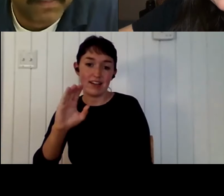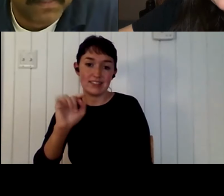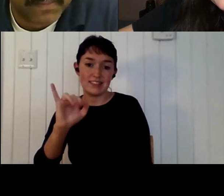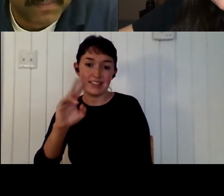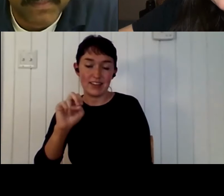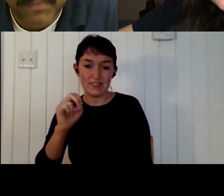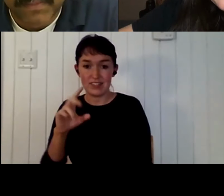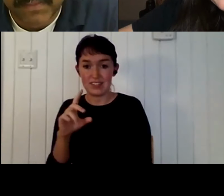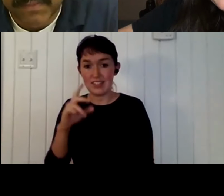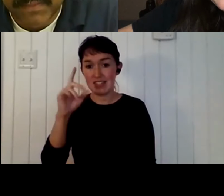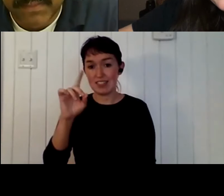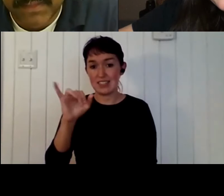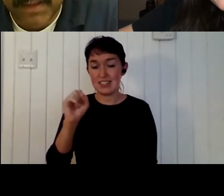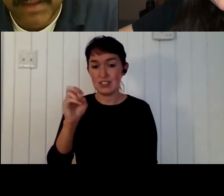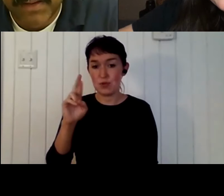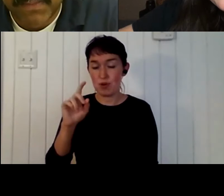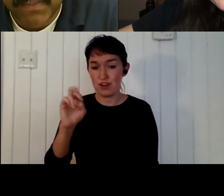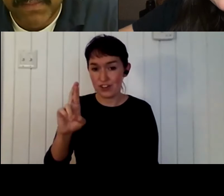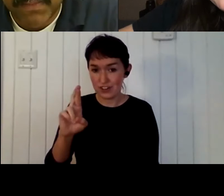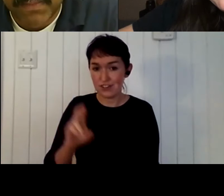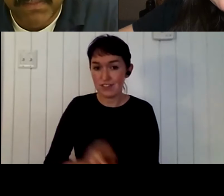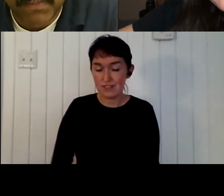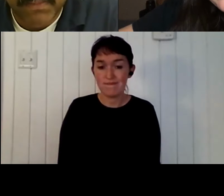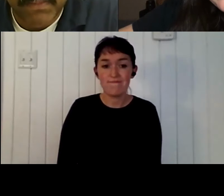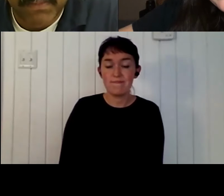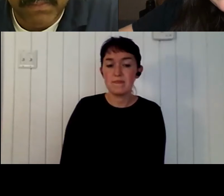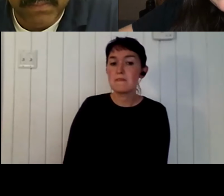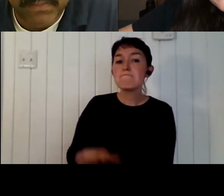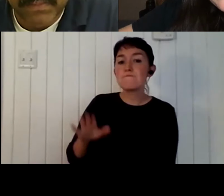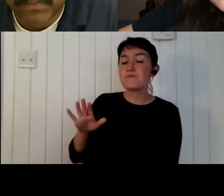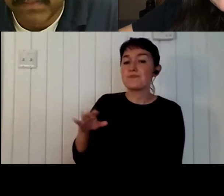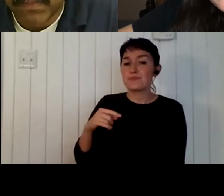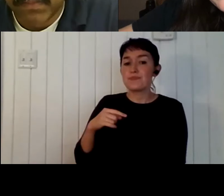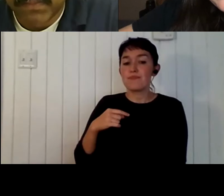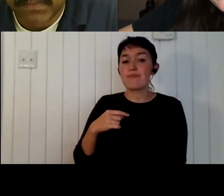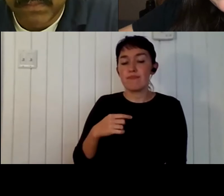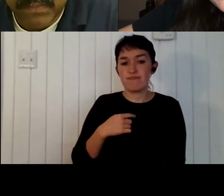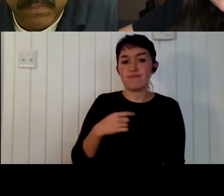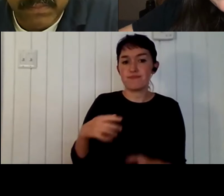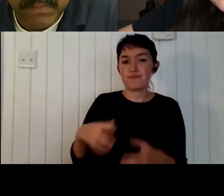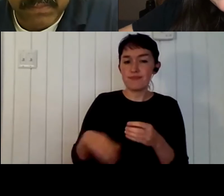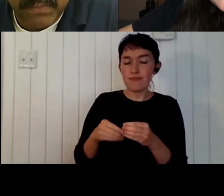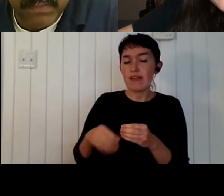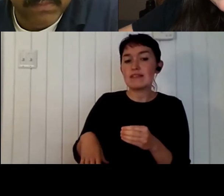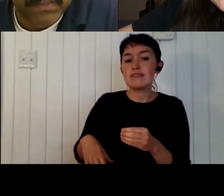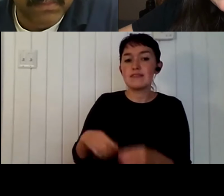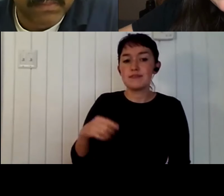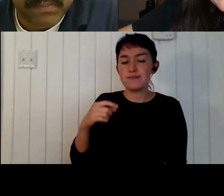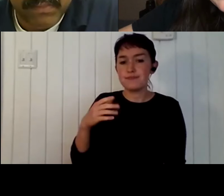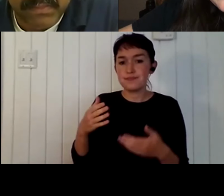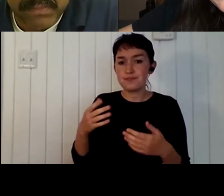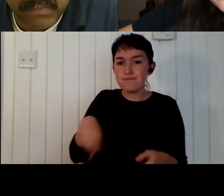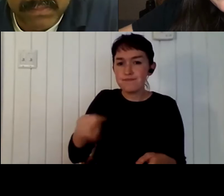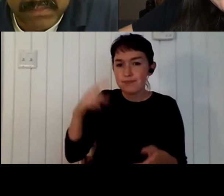jump in as a converse, I guess, to that a little bit. Is only just, I think we probably all kind of know this, that you do kind of feel a